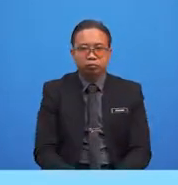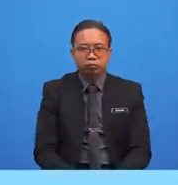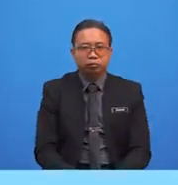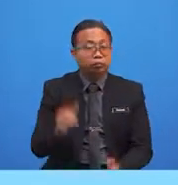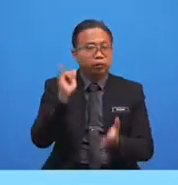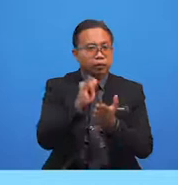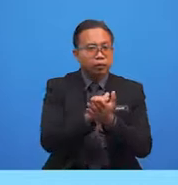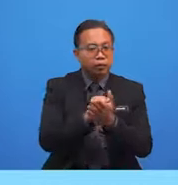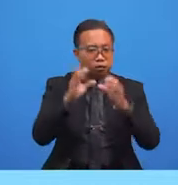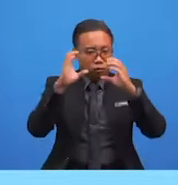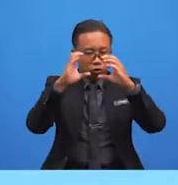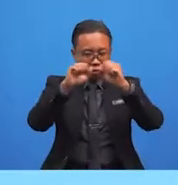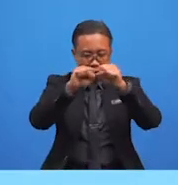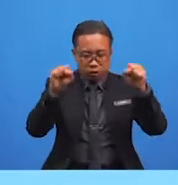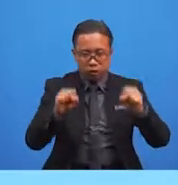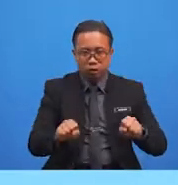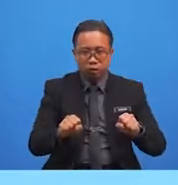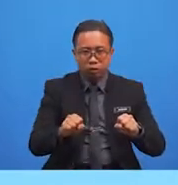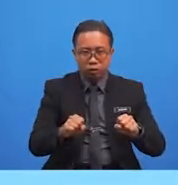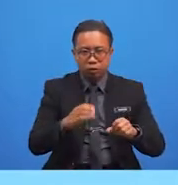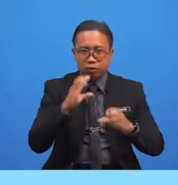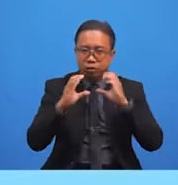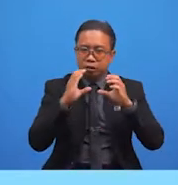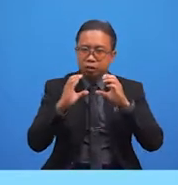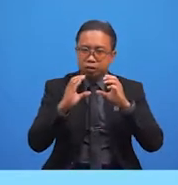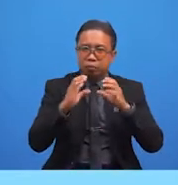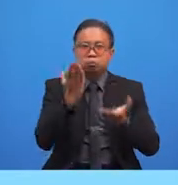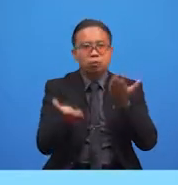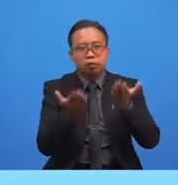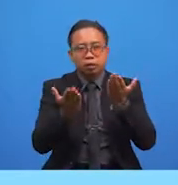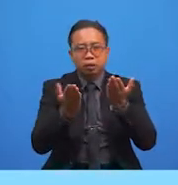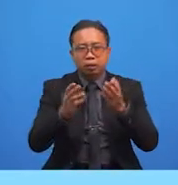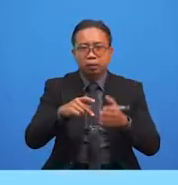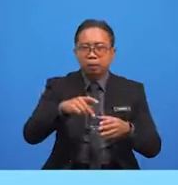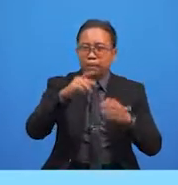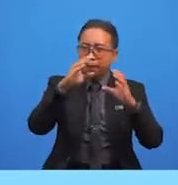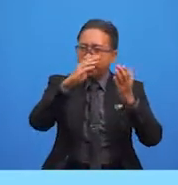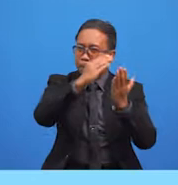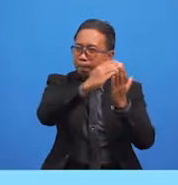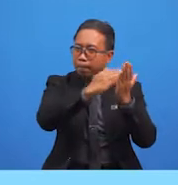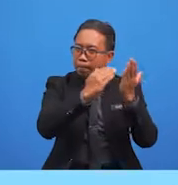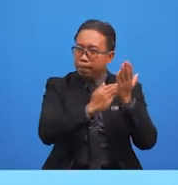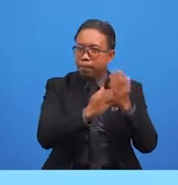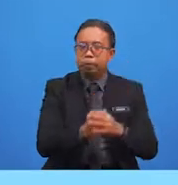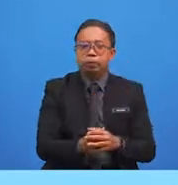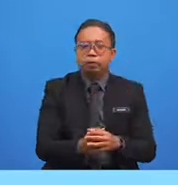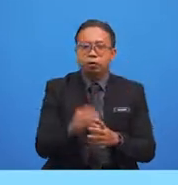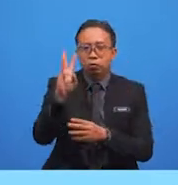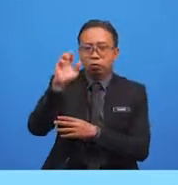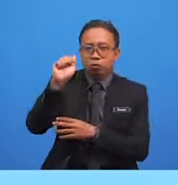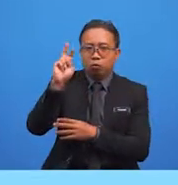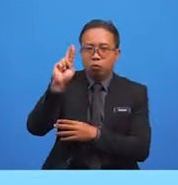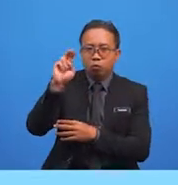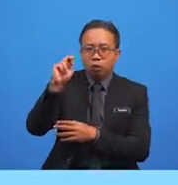This structure is common when talking about possible plans, promises, warnings,